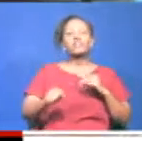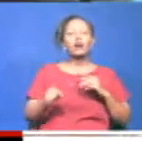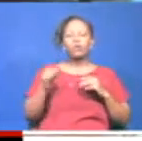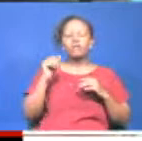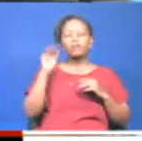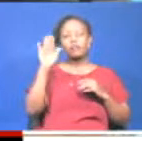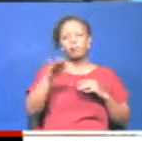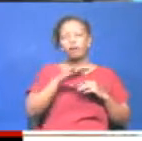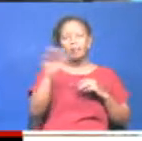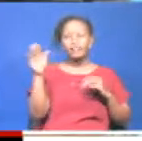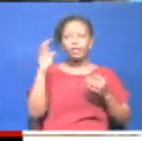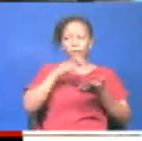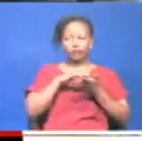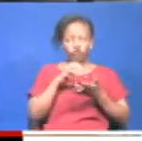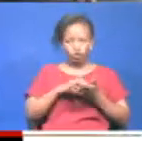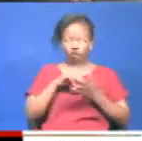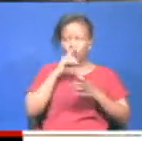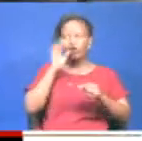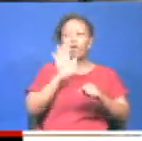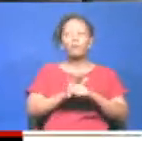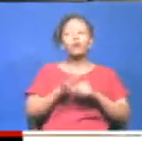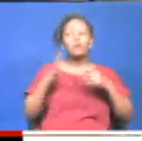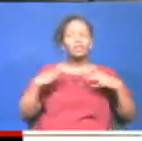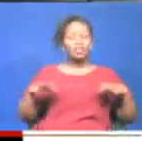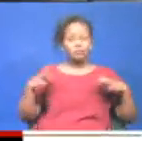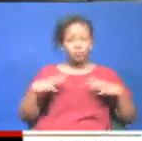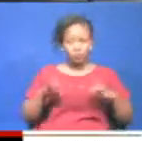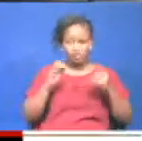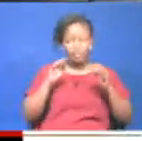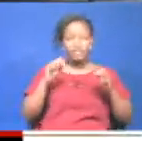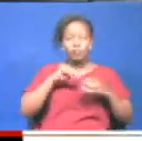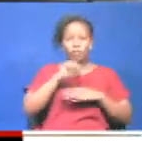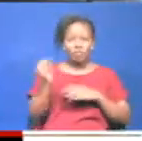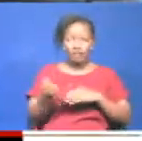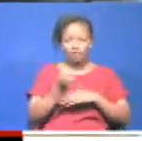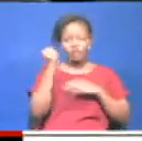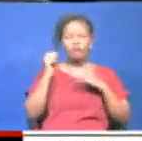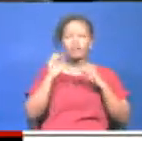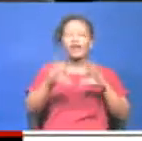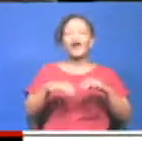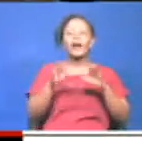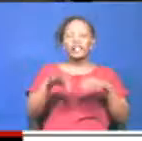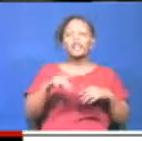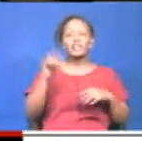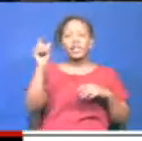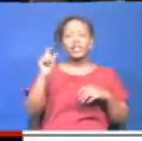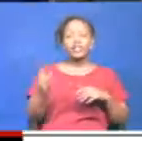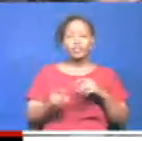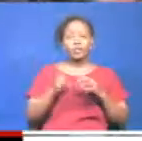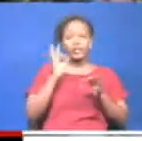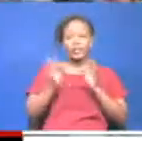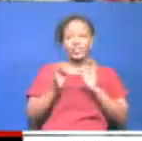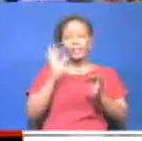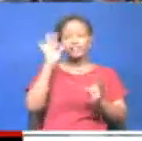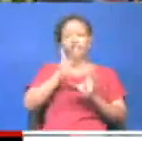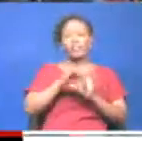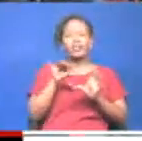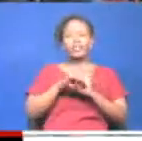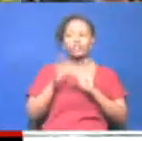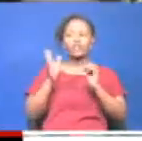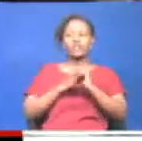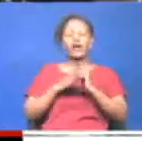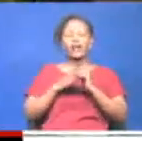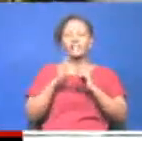seat, promising residents that she will revive agriculture in the region if elected on August 9th.